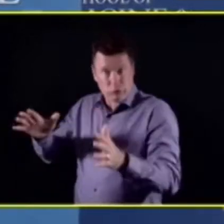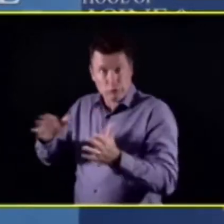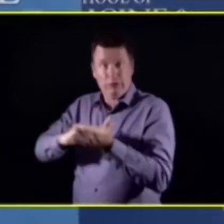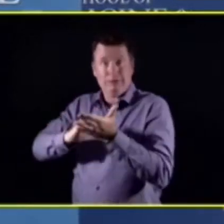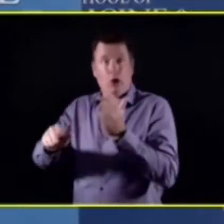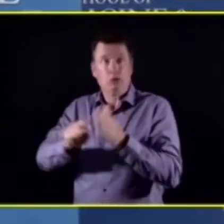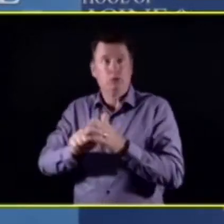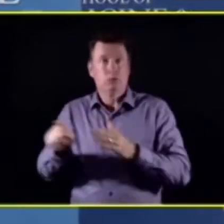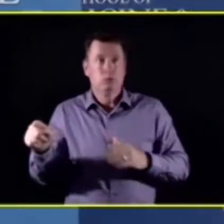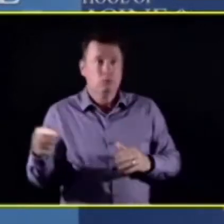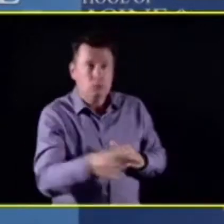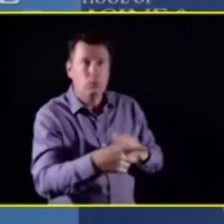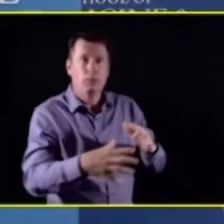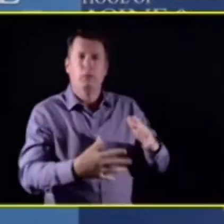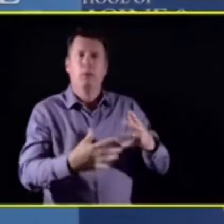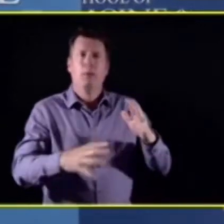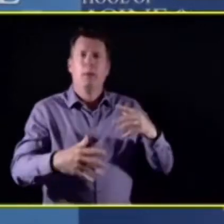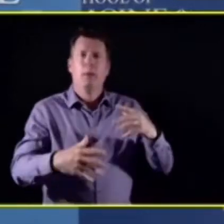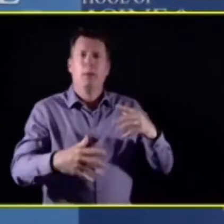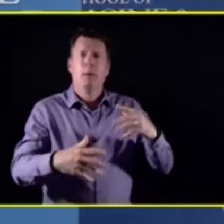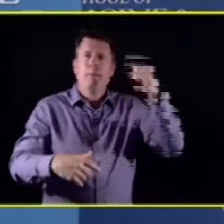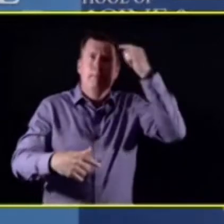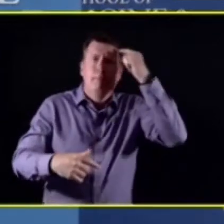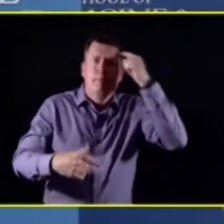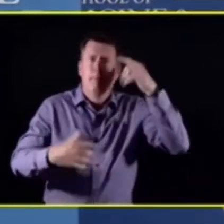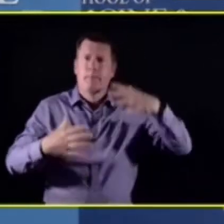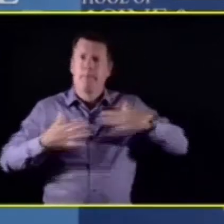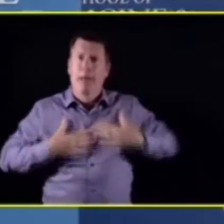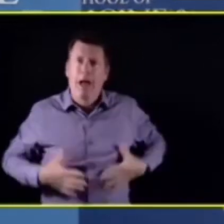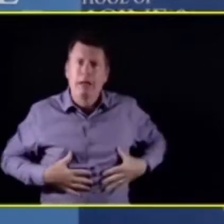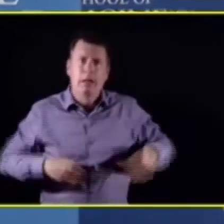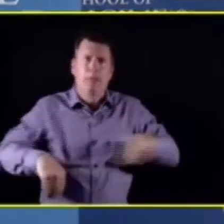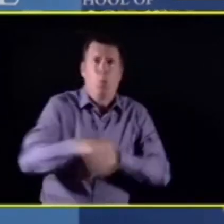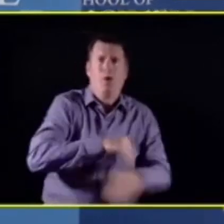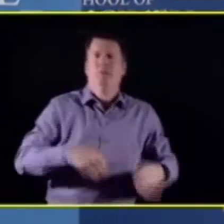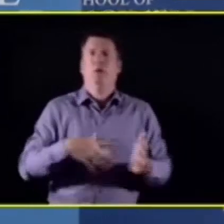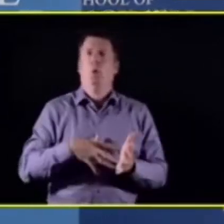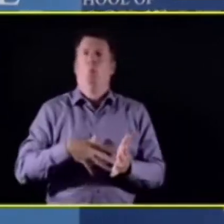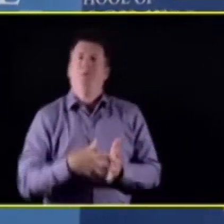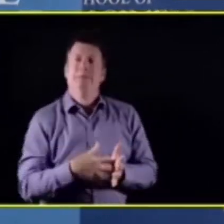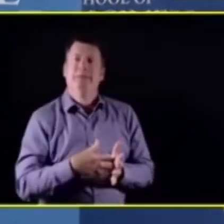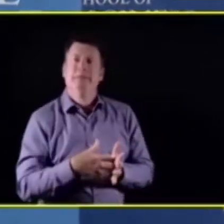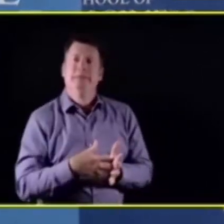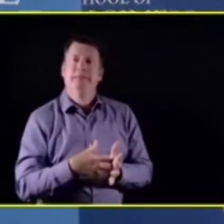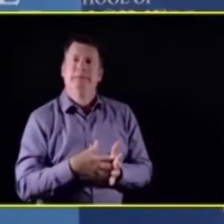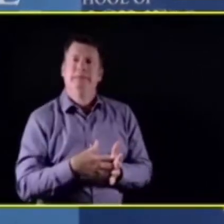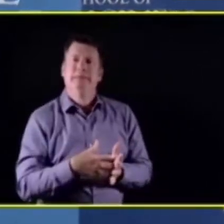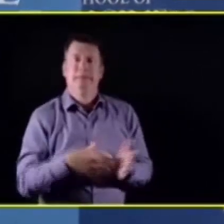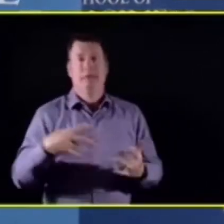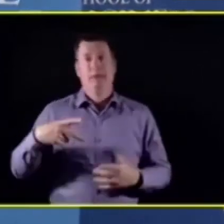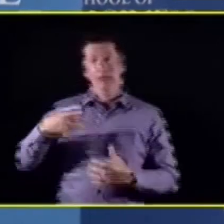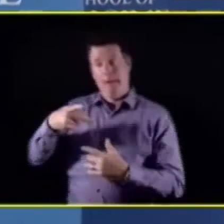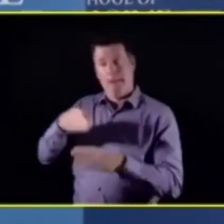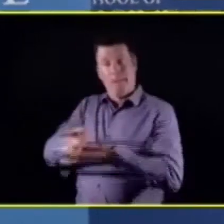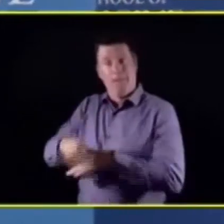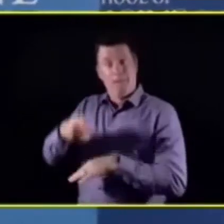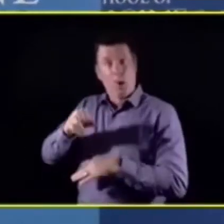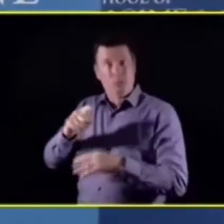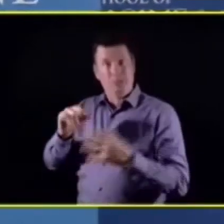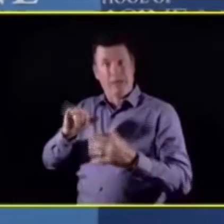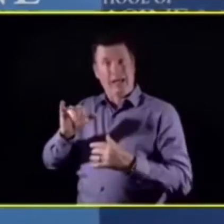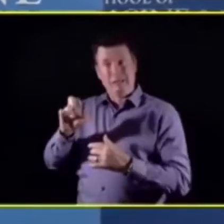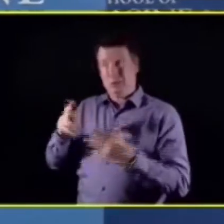This syndrome, this post-intensive care syndrome, requires ongoing care after hospital stay. And this is where UR Home Care comes